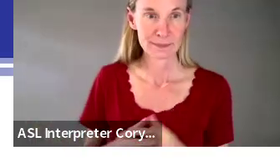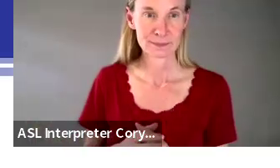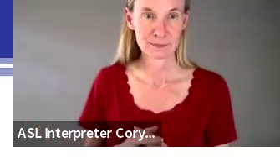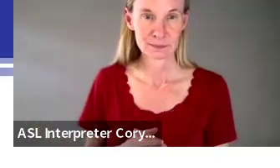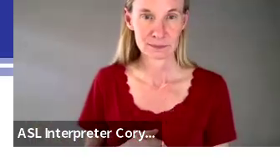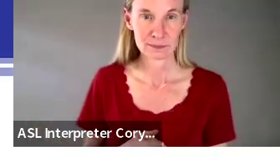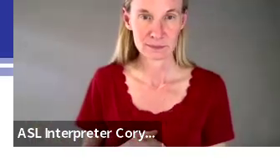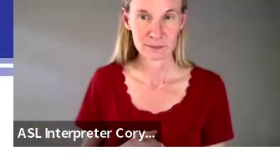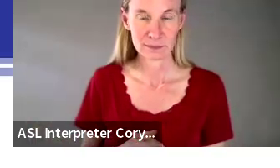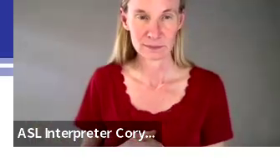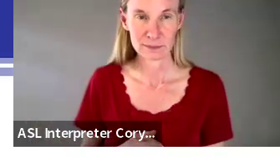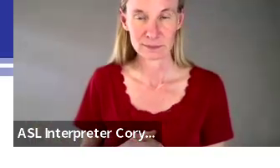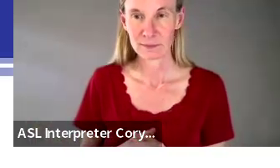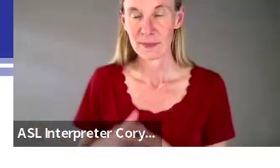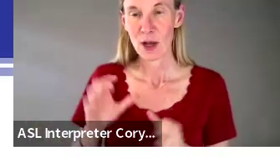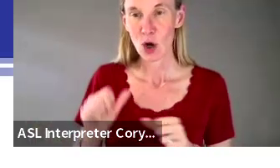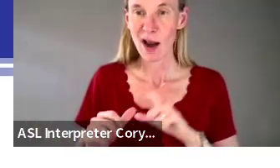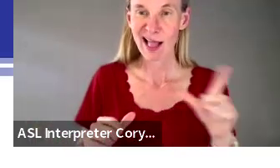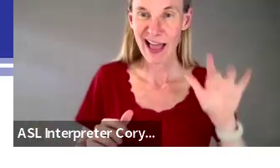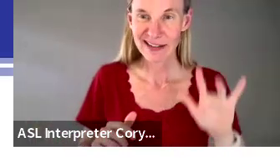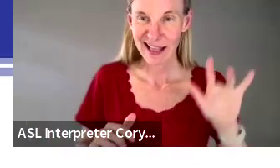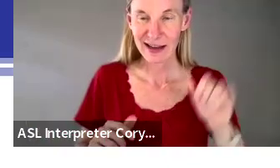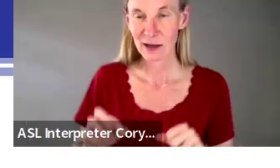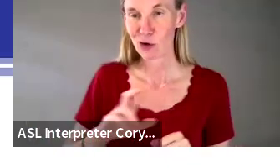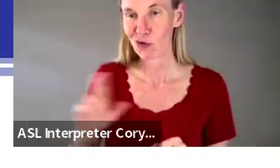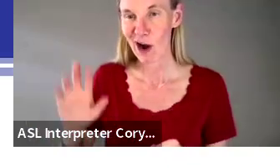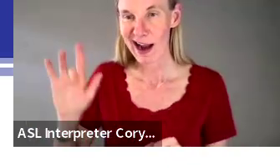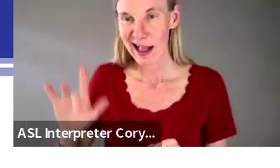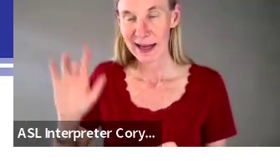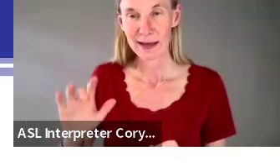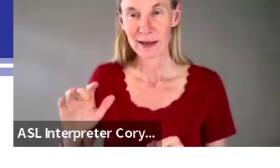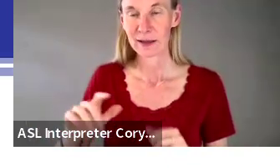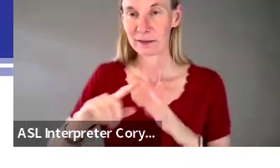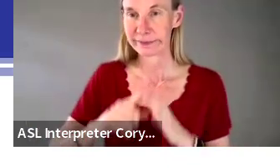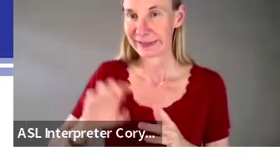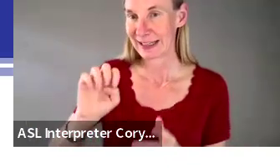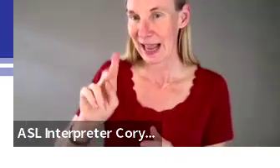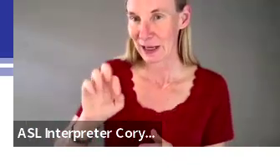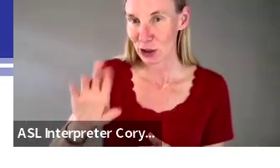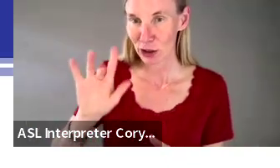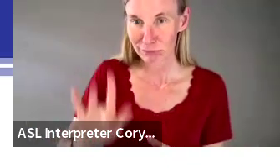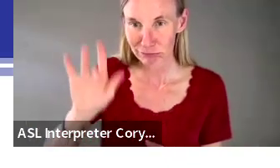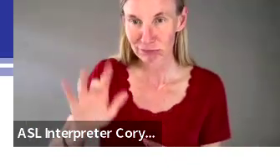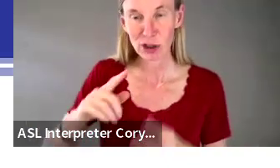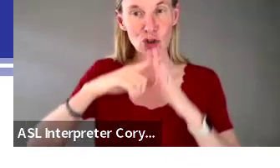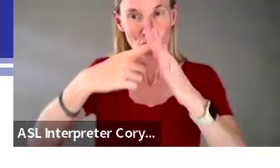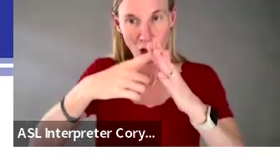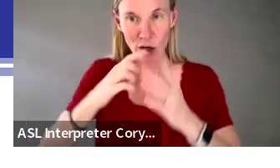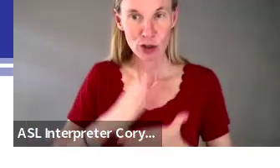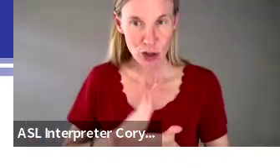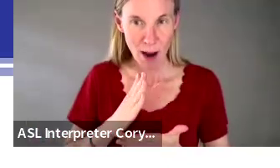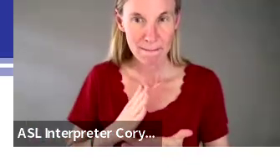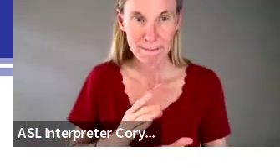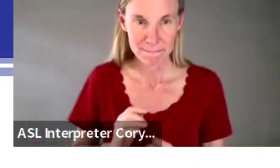But these would act as your left click, your right click, the enter, or to start and stop the